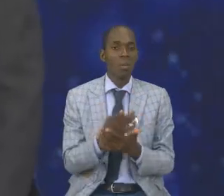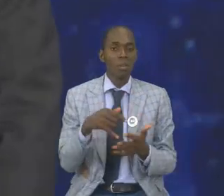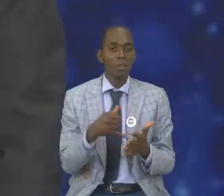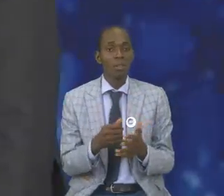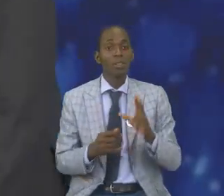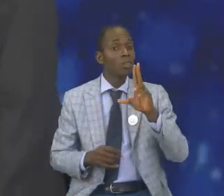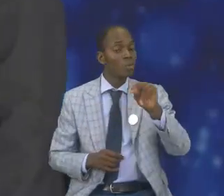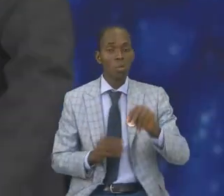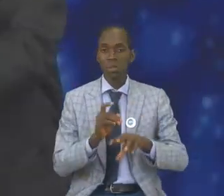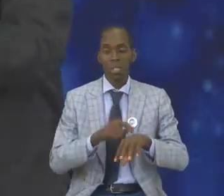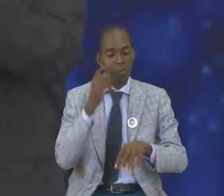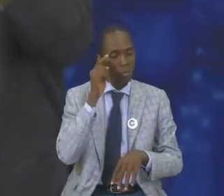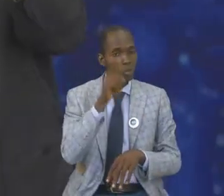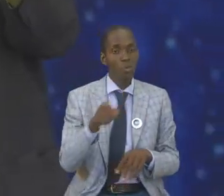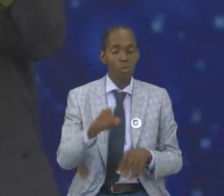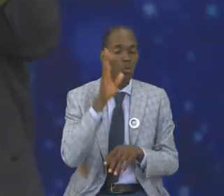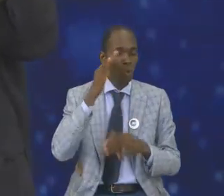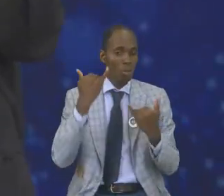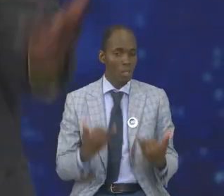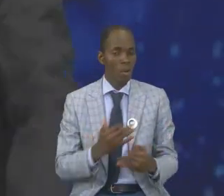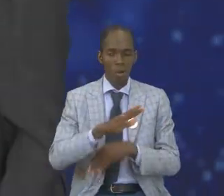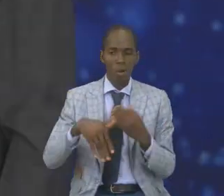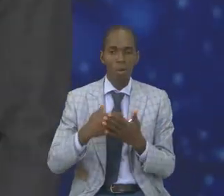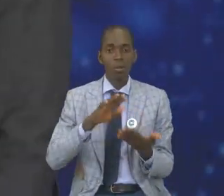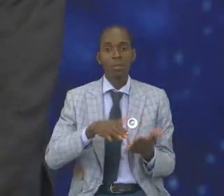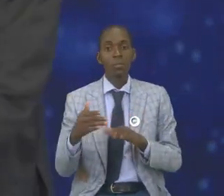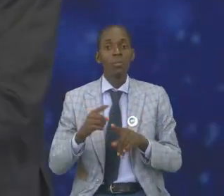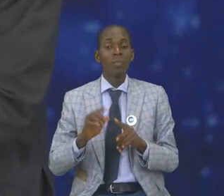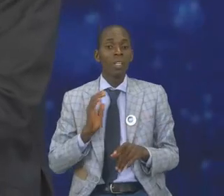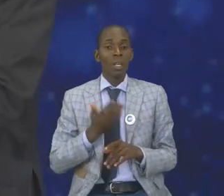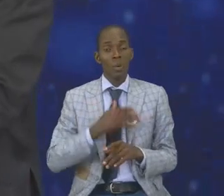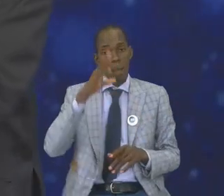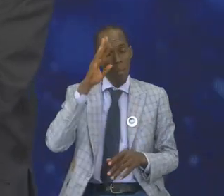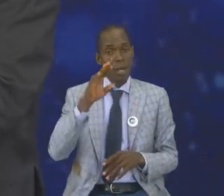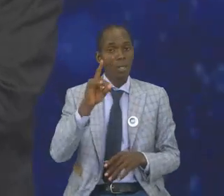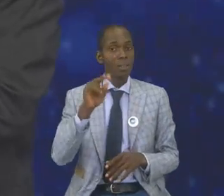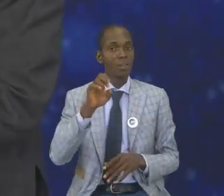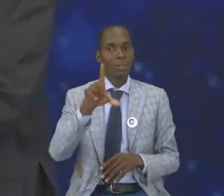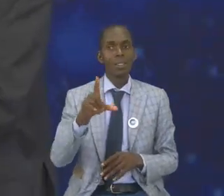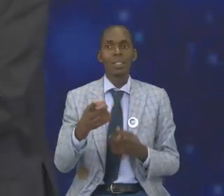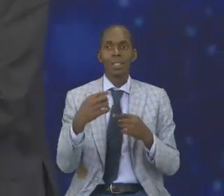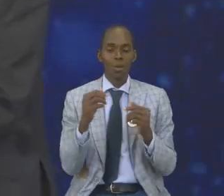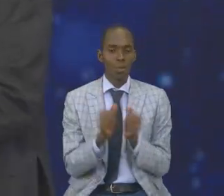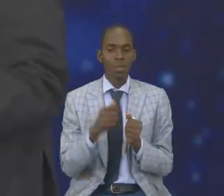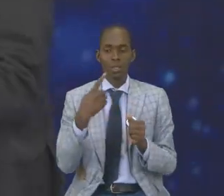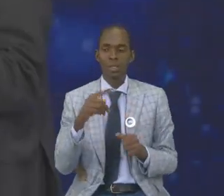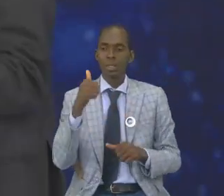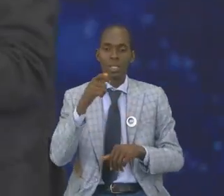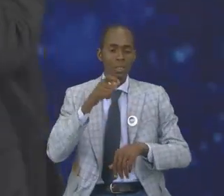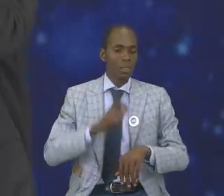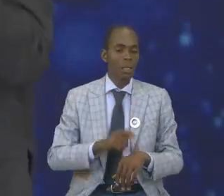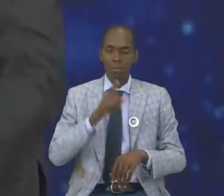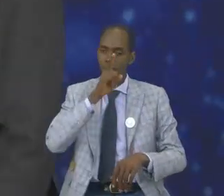you're going to all die. And our man Daniel came in with 10 times assurance and a